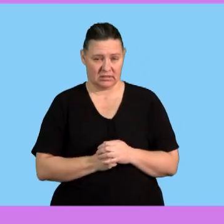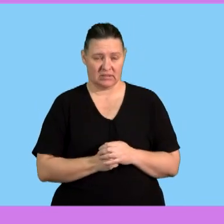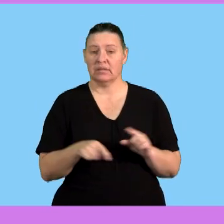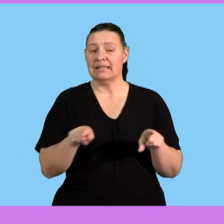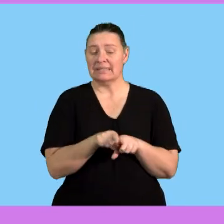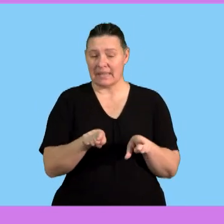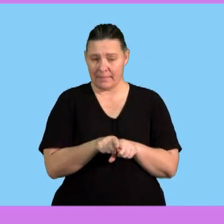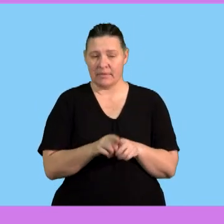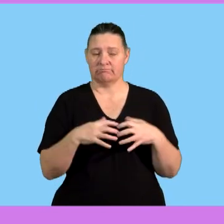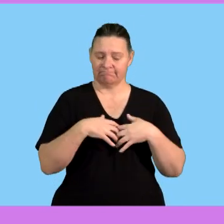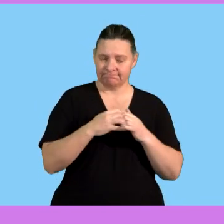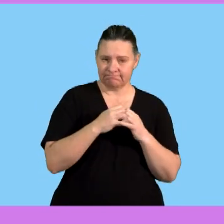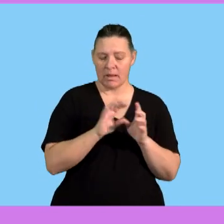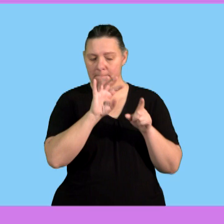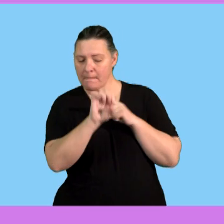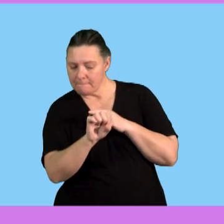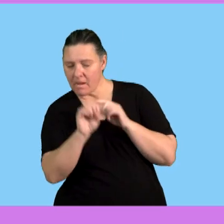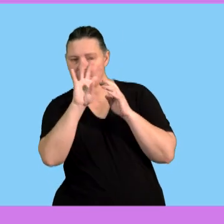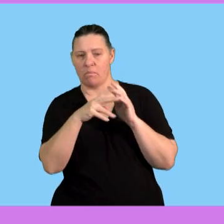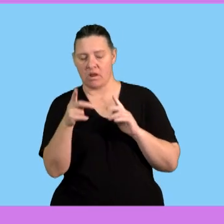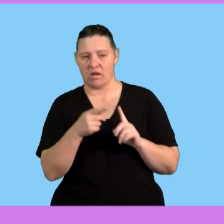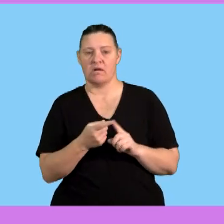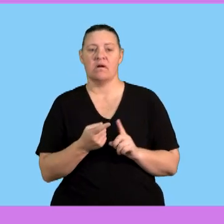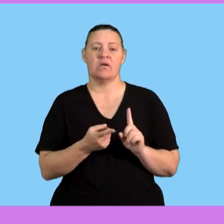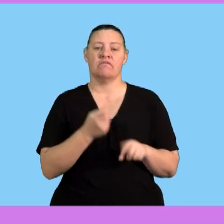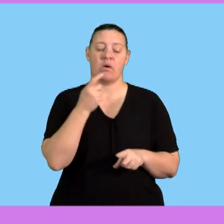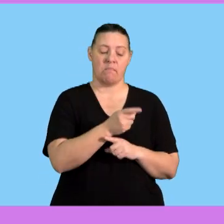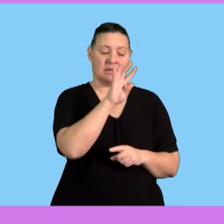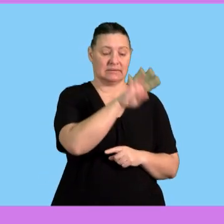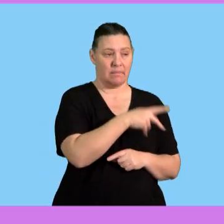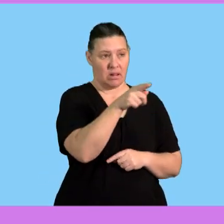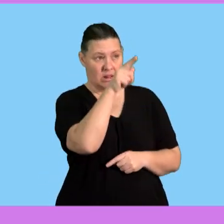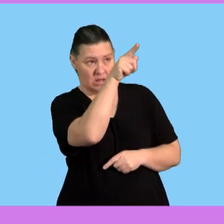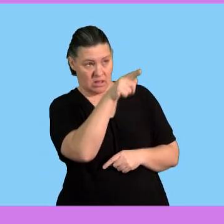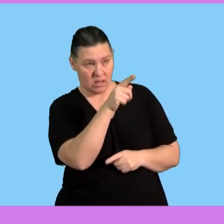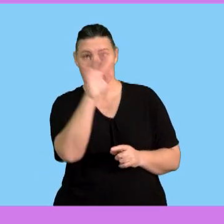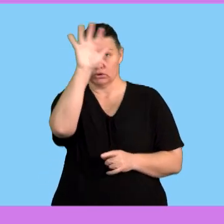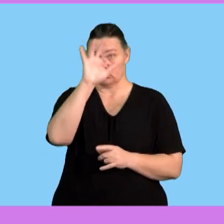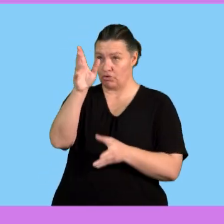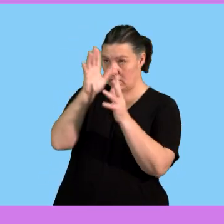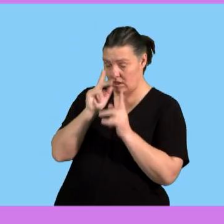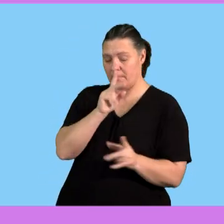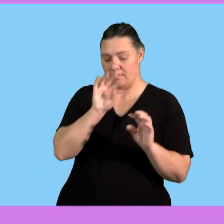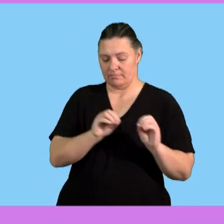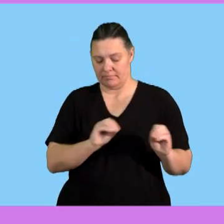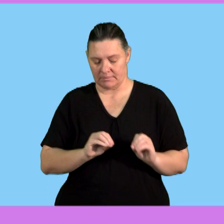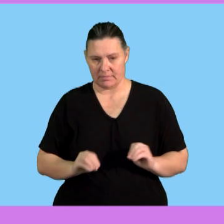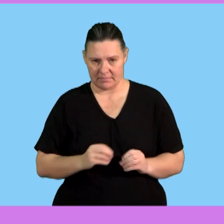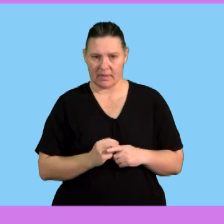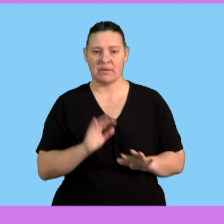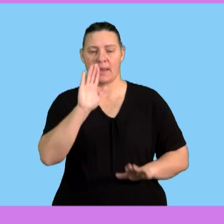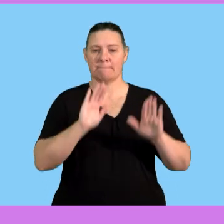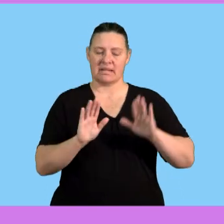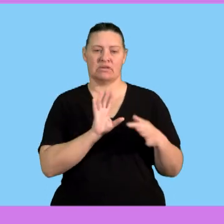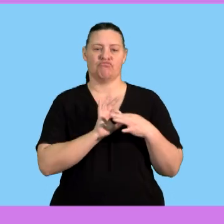also construct or derive formula from tables or scenarios. So that will be